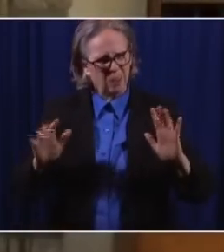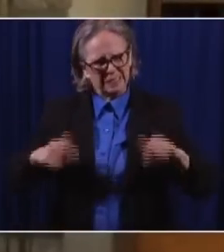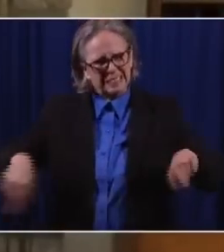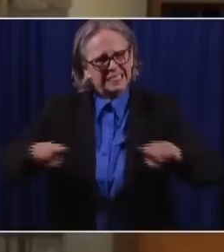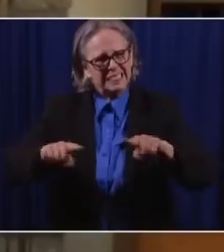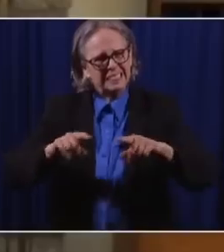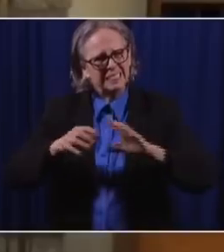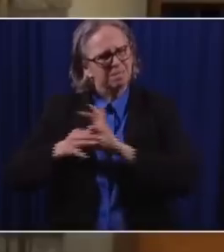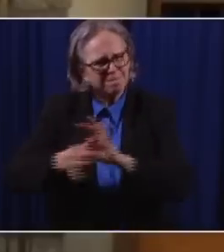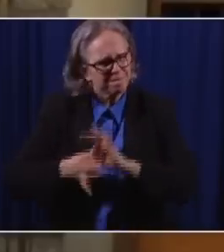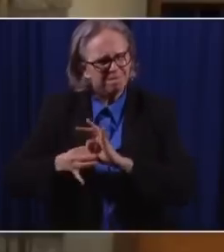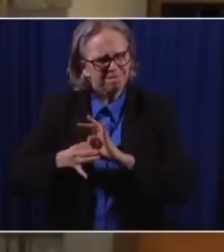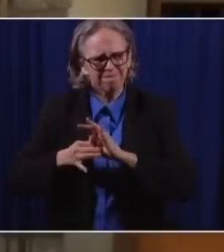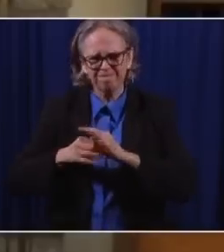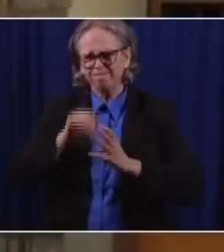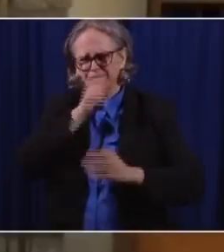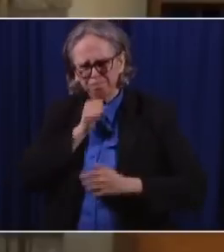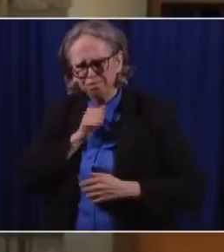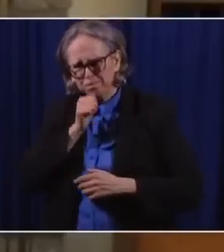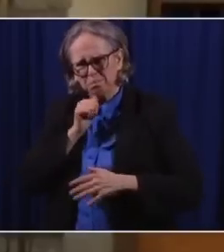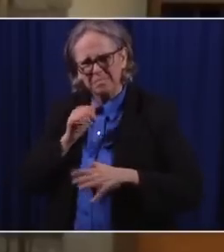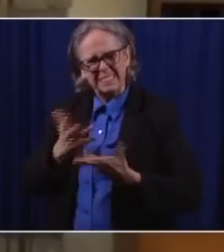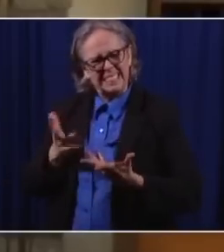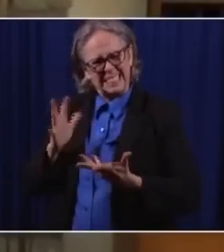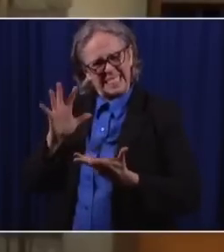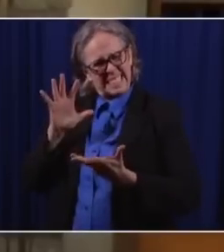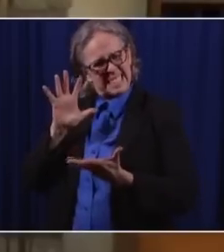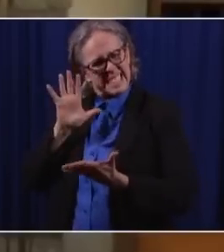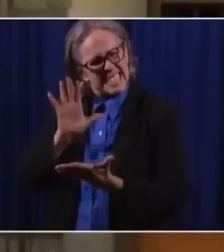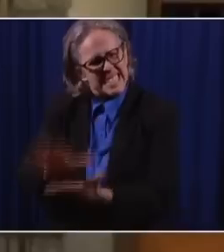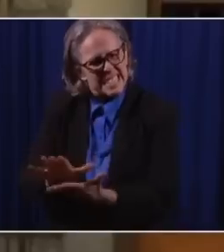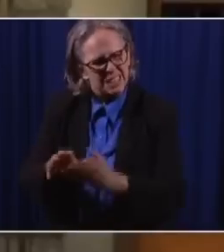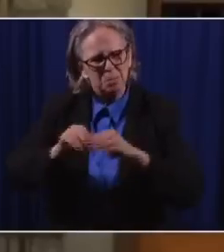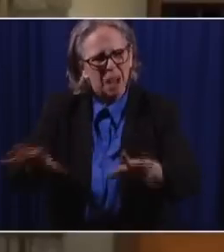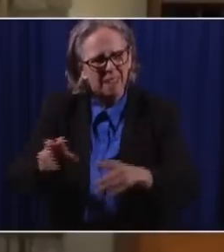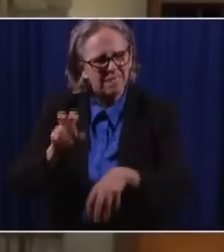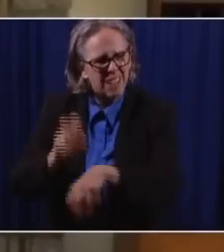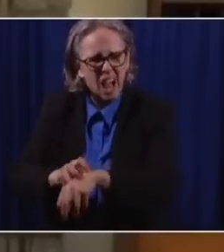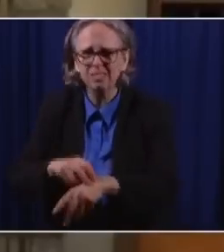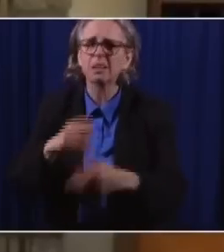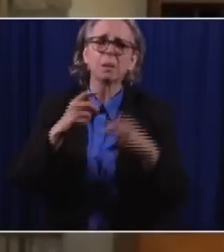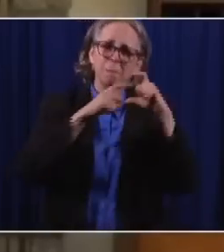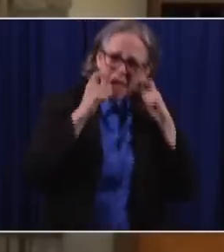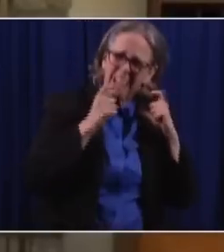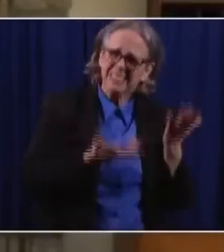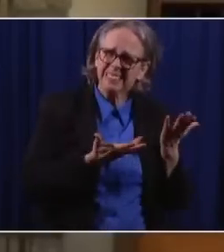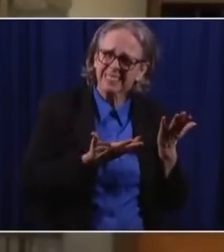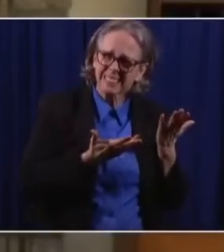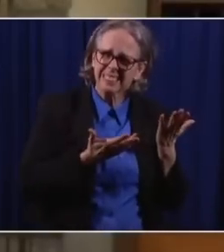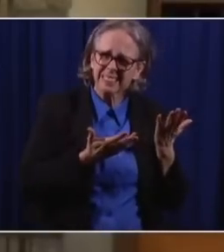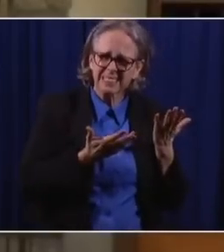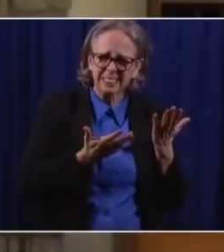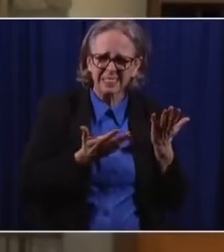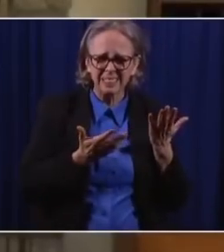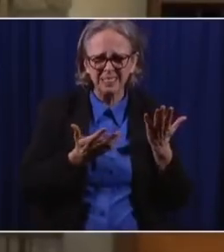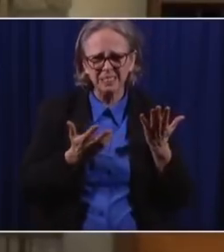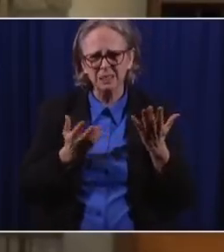to be wearing masks and being more careful. But I will have other things coming shortly.